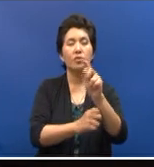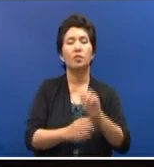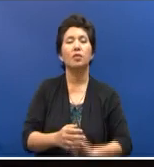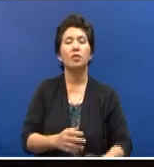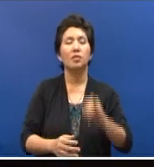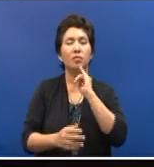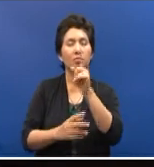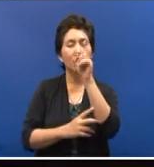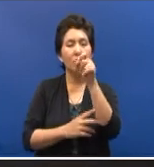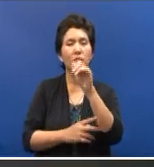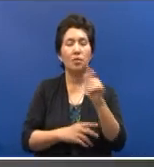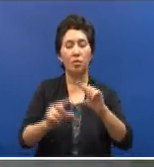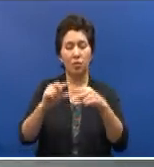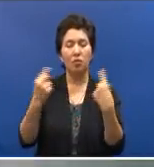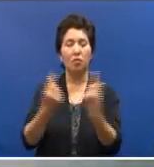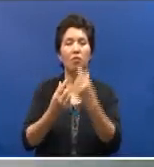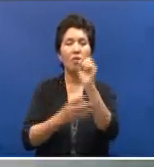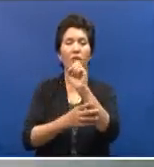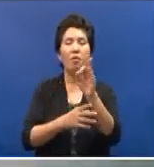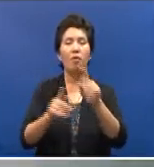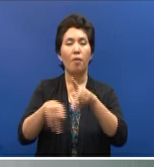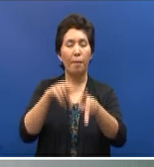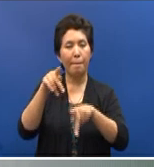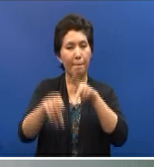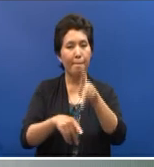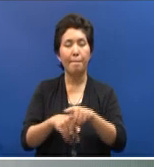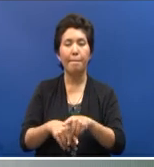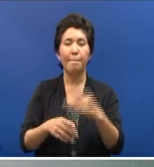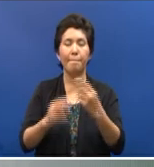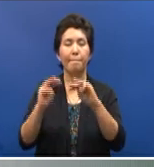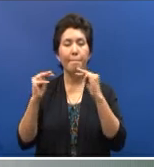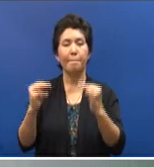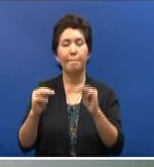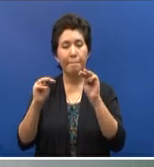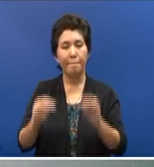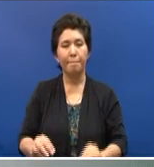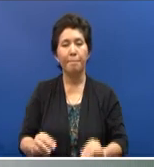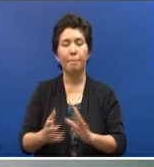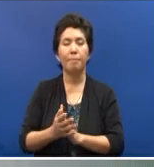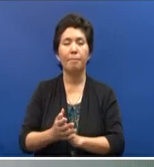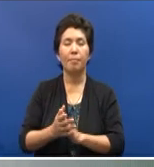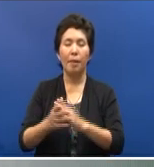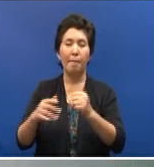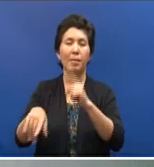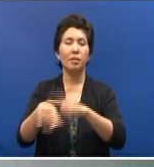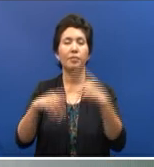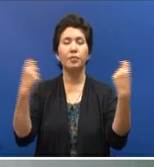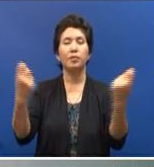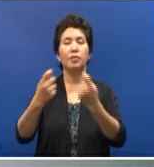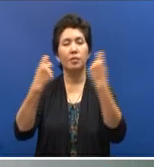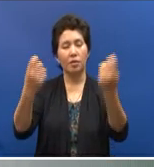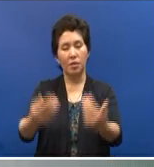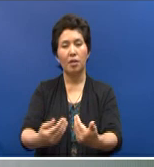is referring to a group of people, usually men, initiated during a periodic ceremony